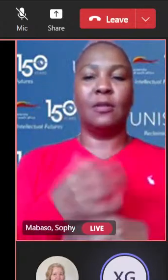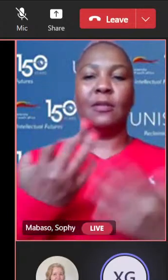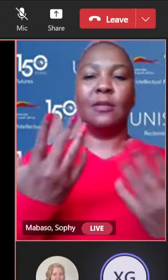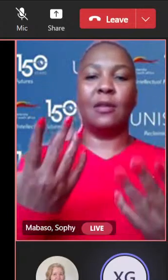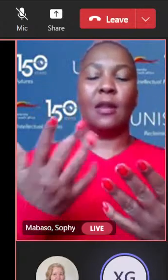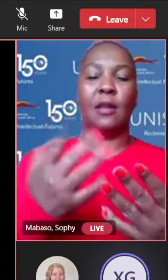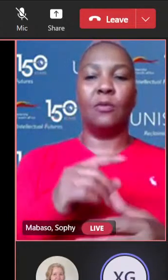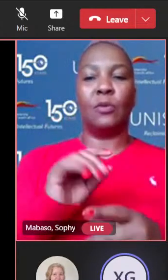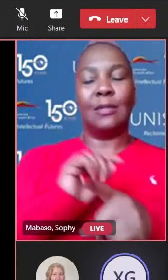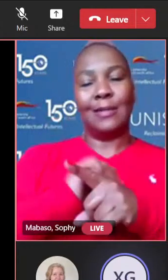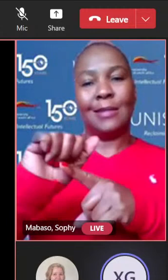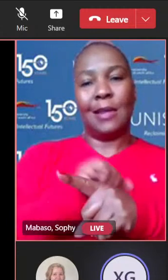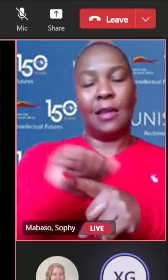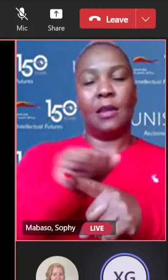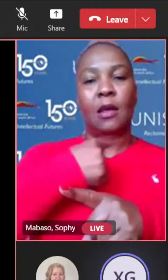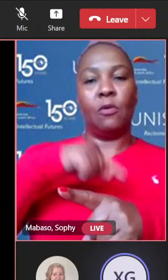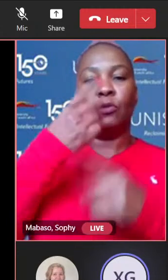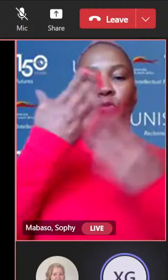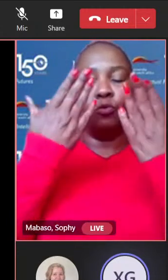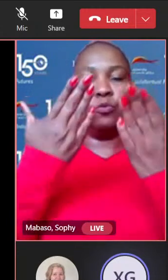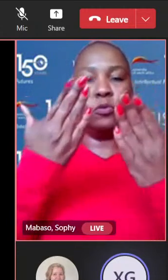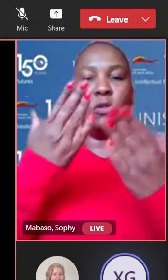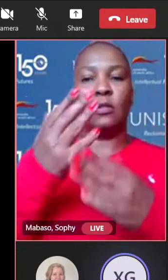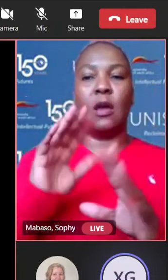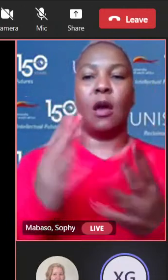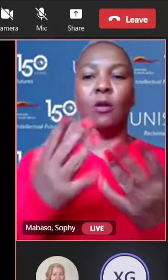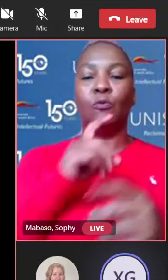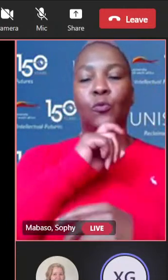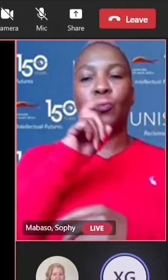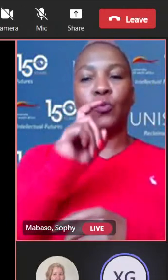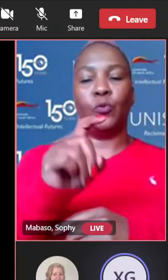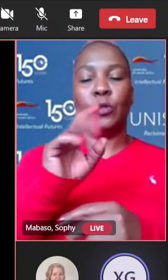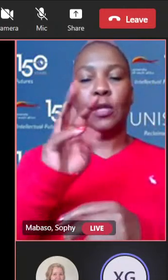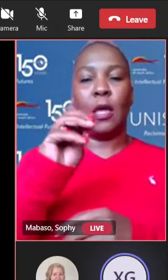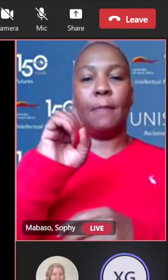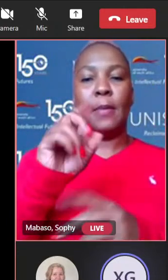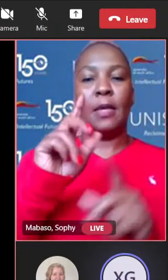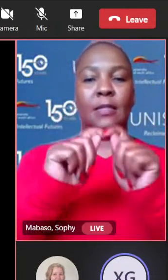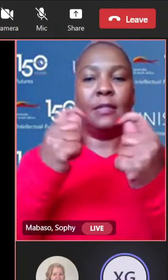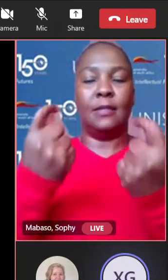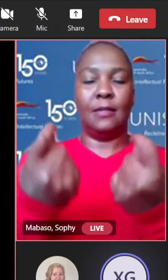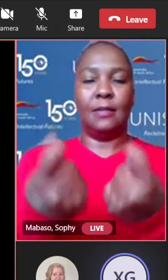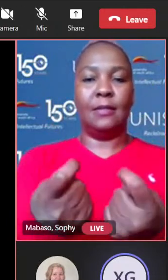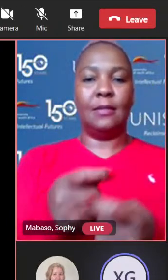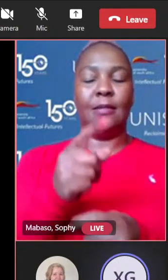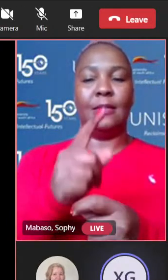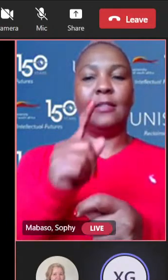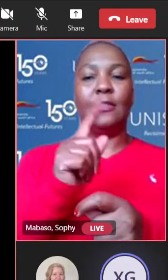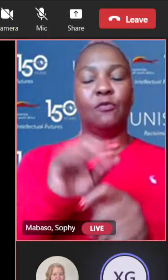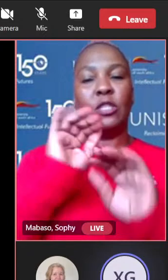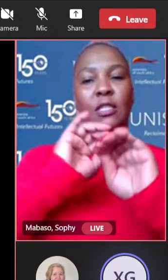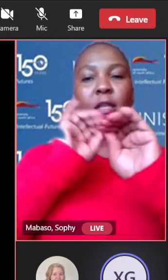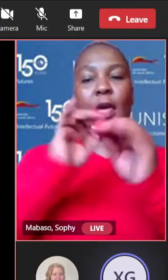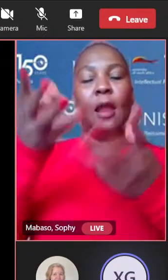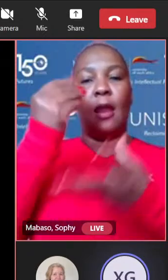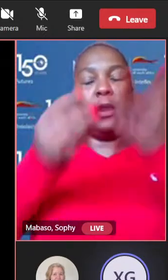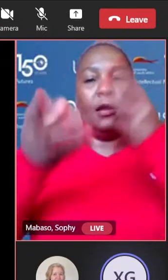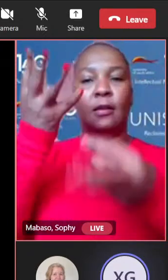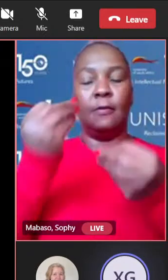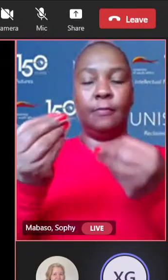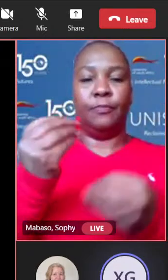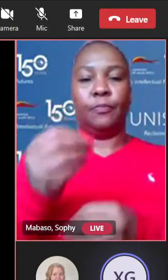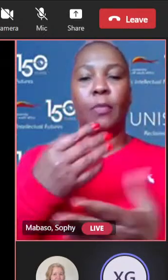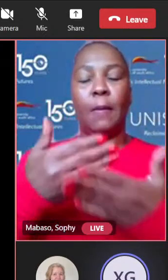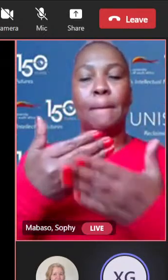Teams, because MS Teams is now a center point of delivering teaching and learning to our students. So before